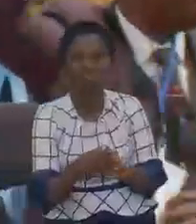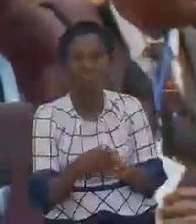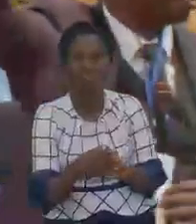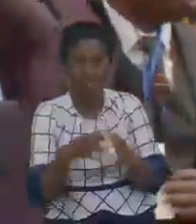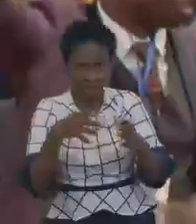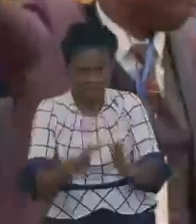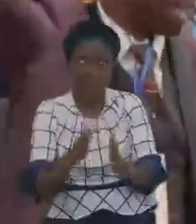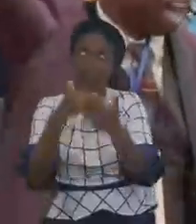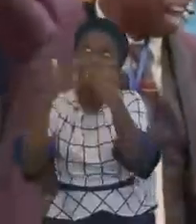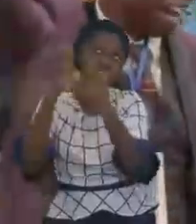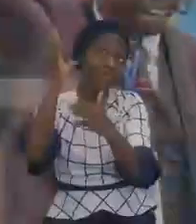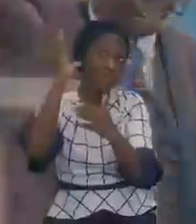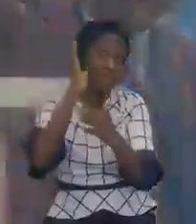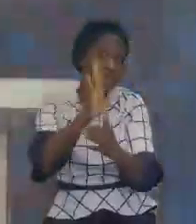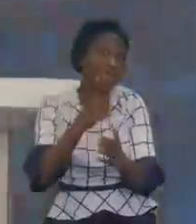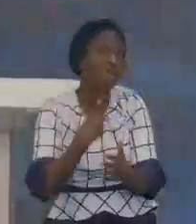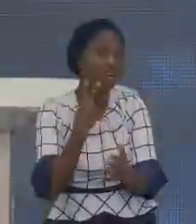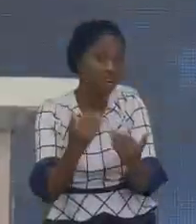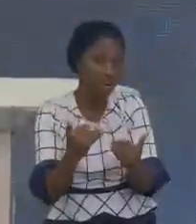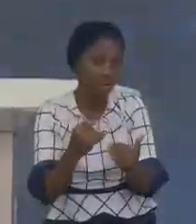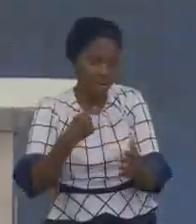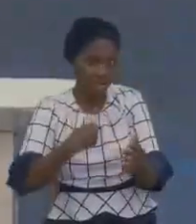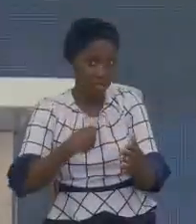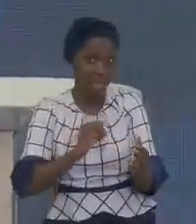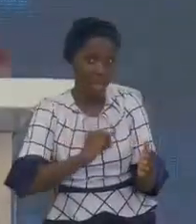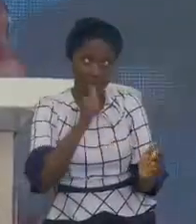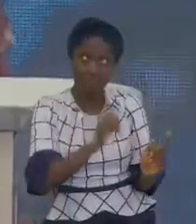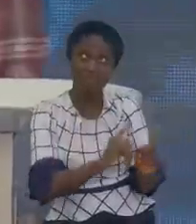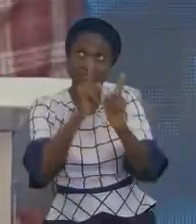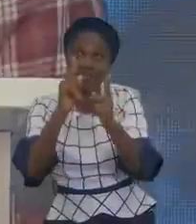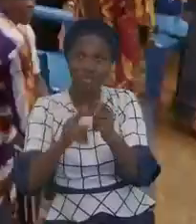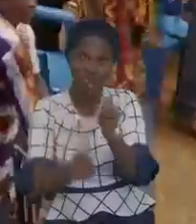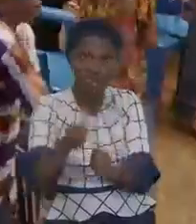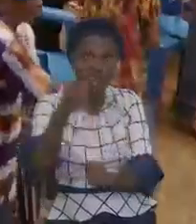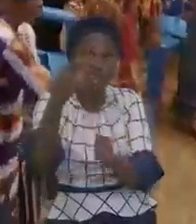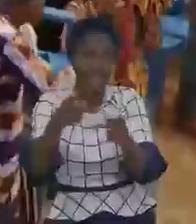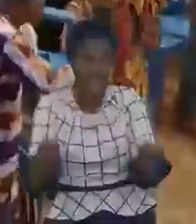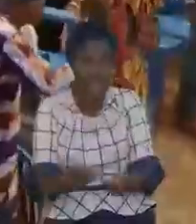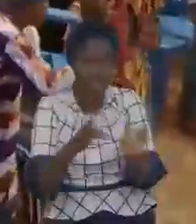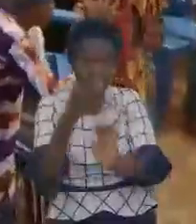Amen for you in Jesus' name.